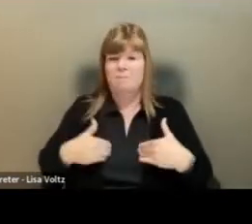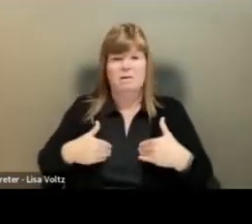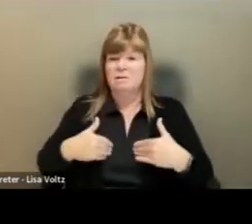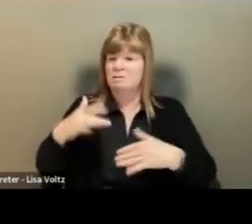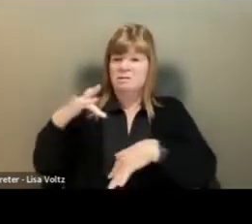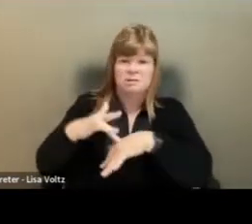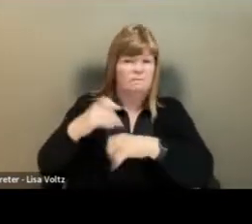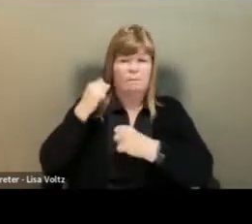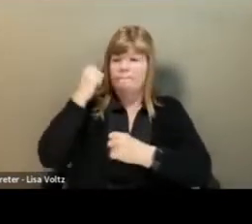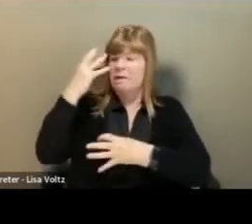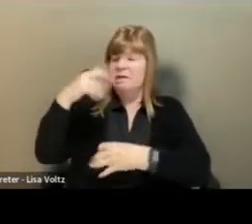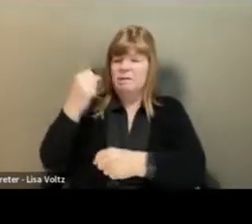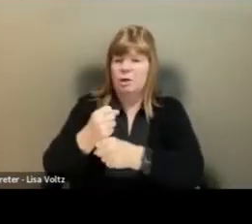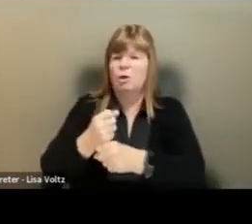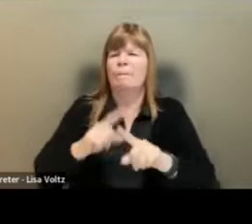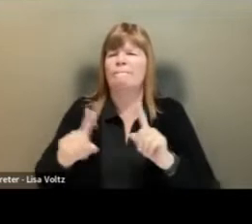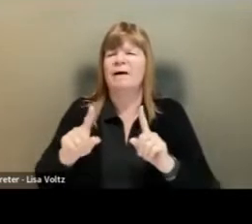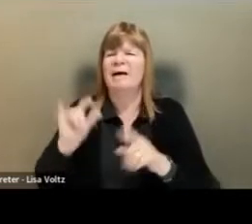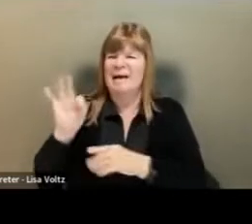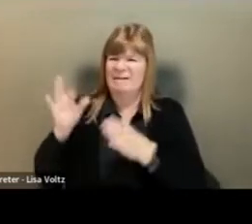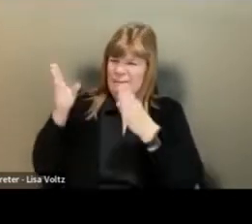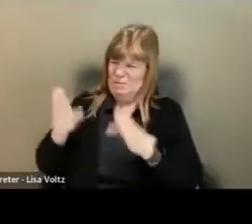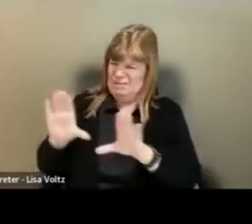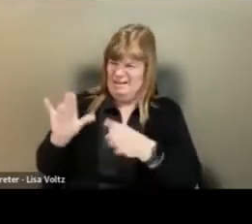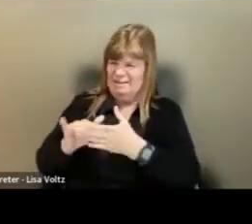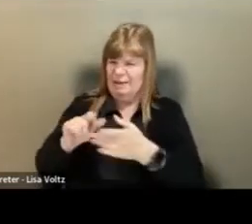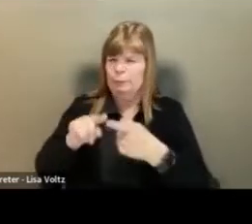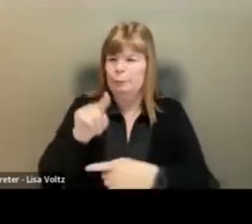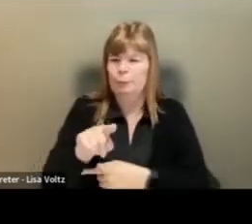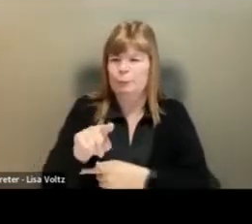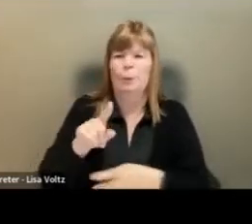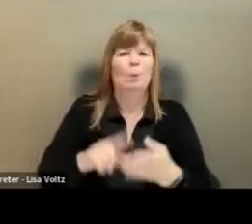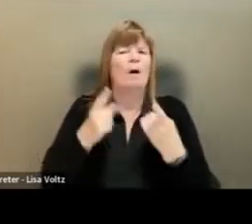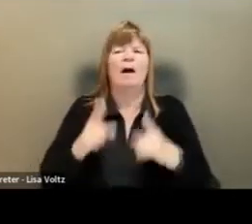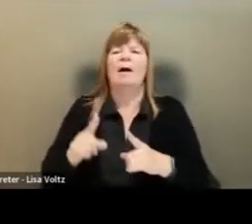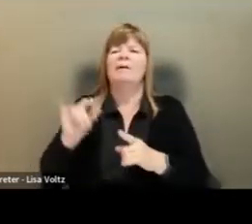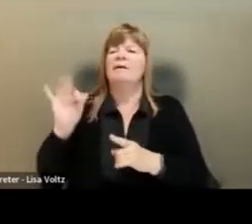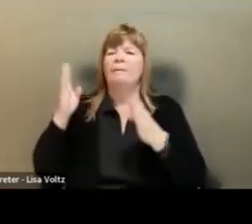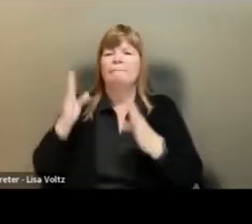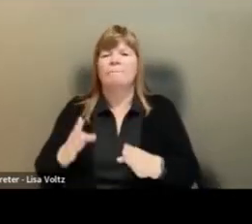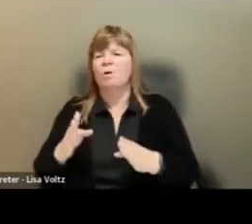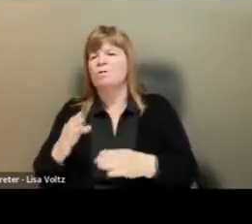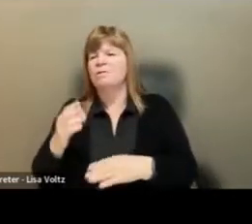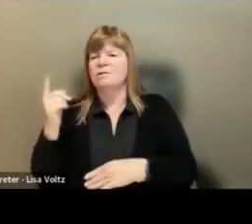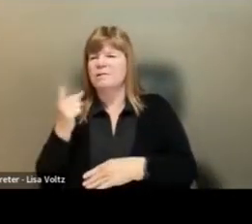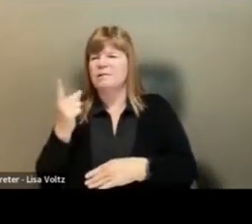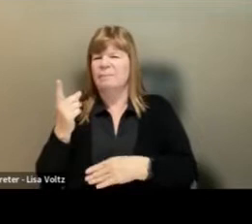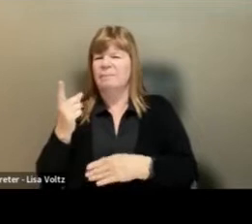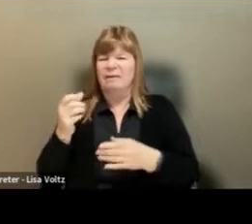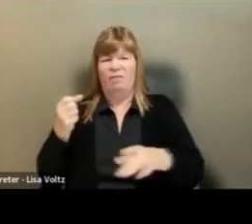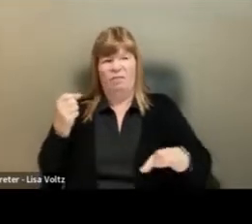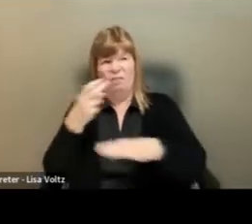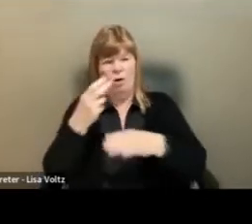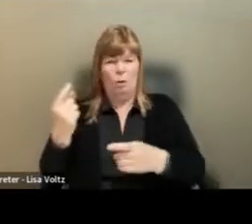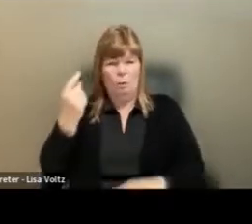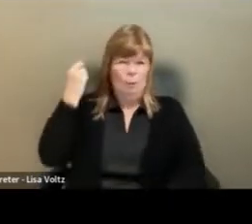or for years. But if somebody has done that to you, what happens is if somebody throws something super close to your head, but they've